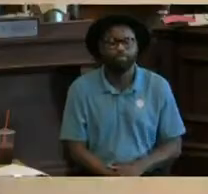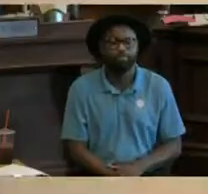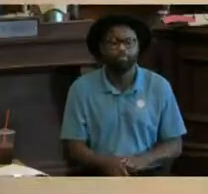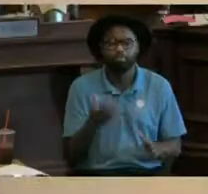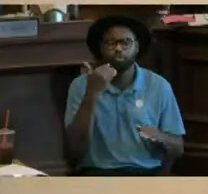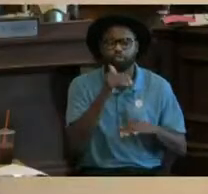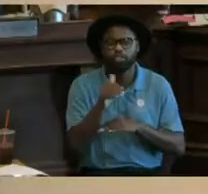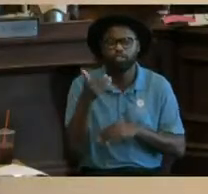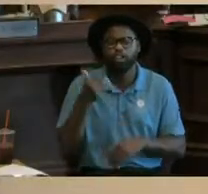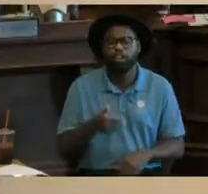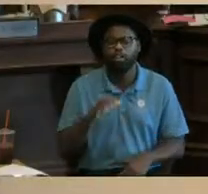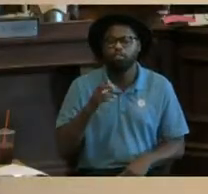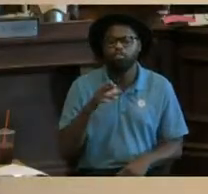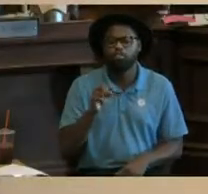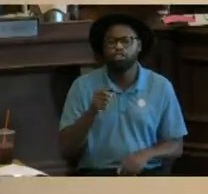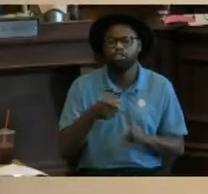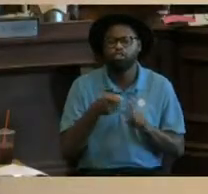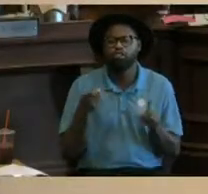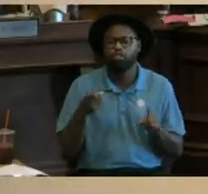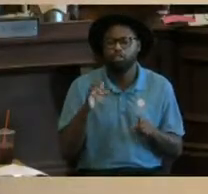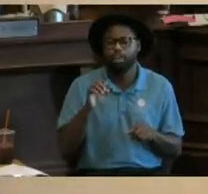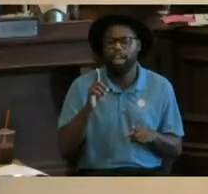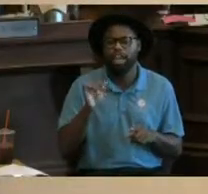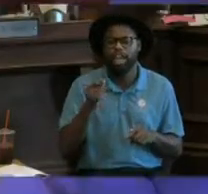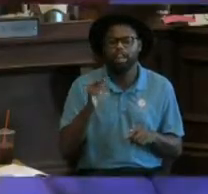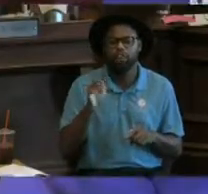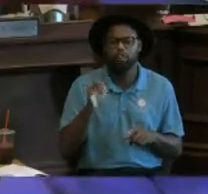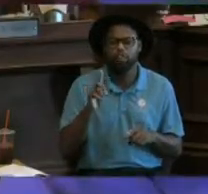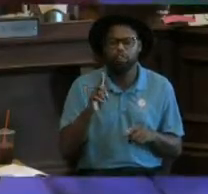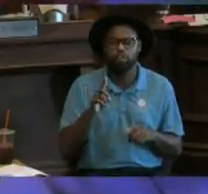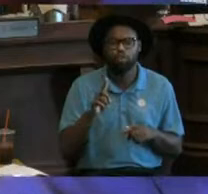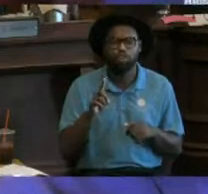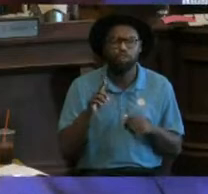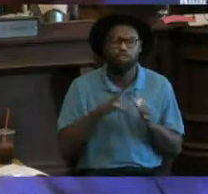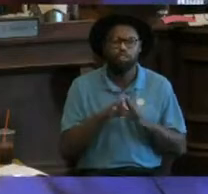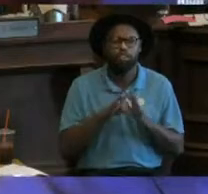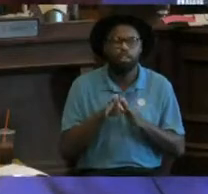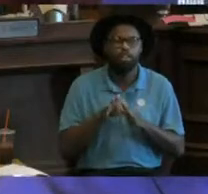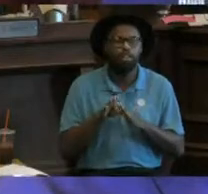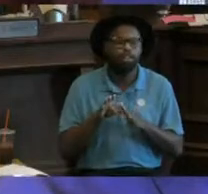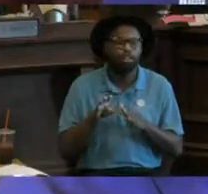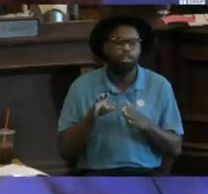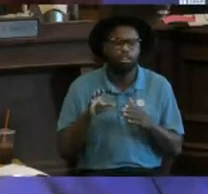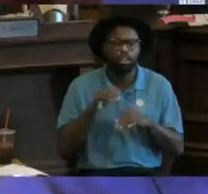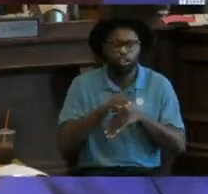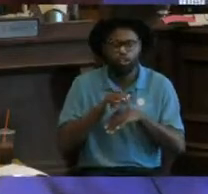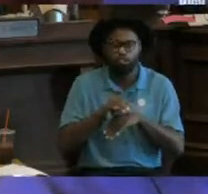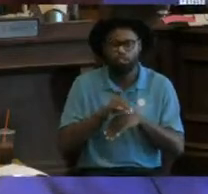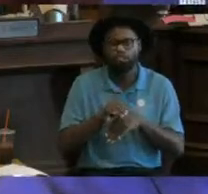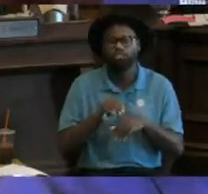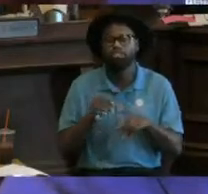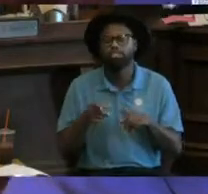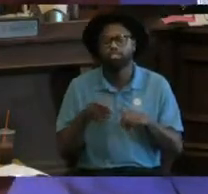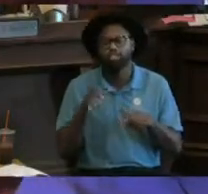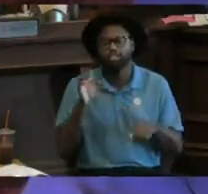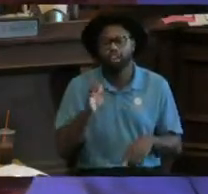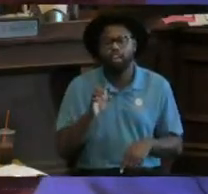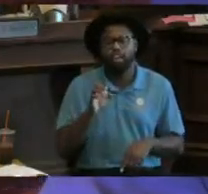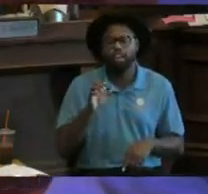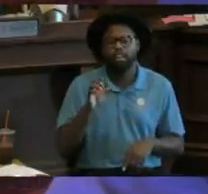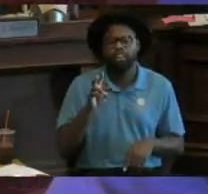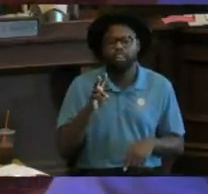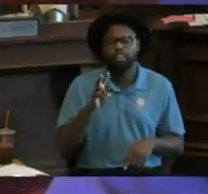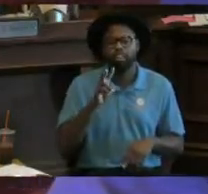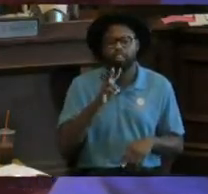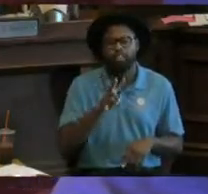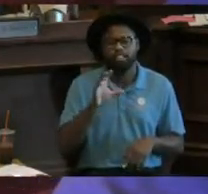Good evening. I'm Chris Rowland from Edgemere Development. Hi, how are development you? Development consultant with Eugenio from IADC. And